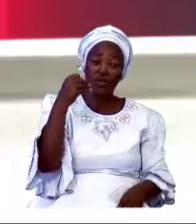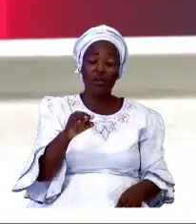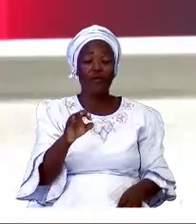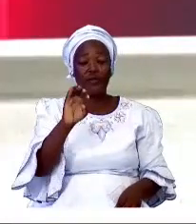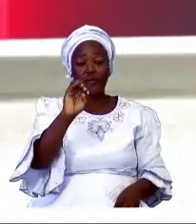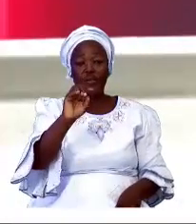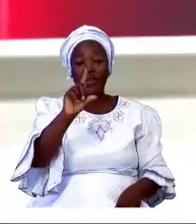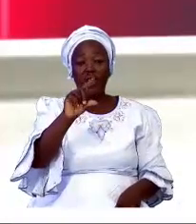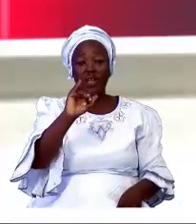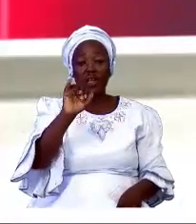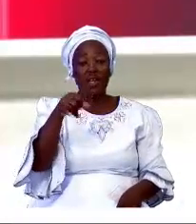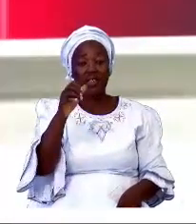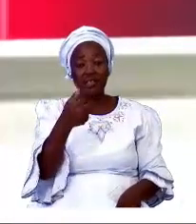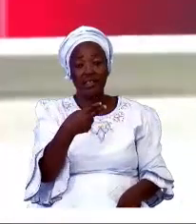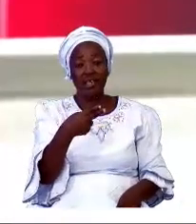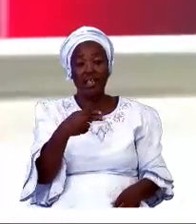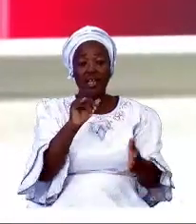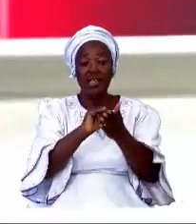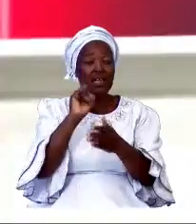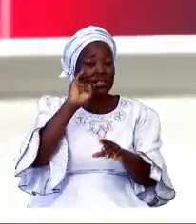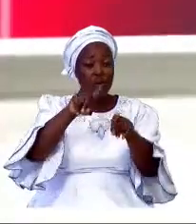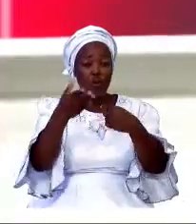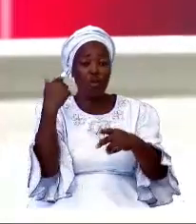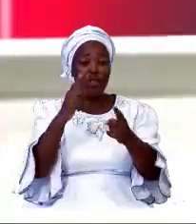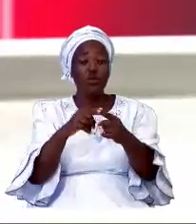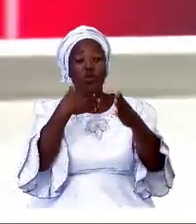And that same destiny of Elijah,